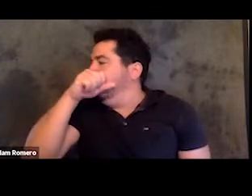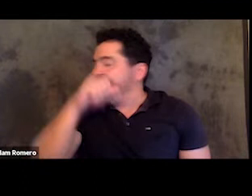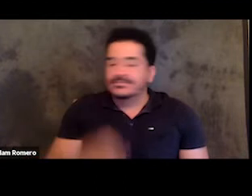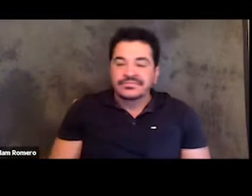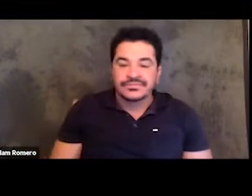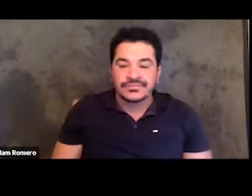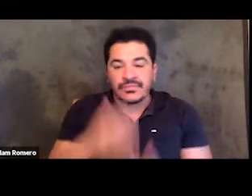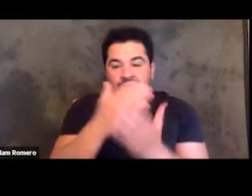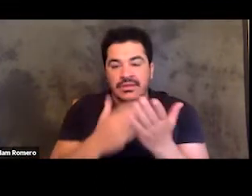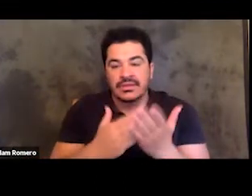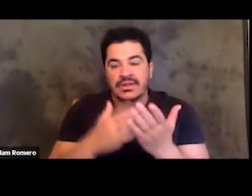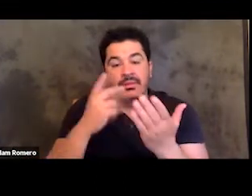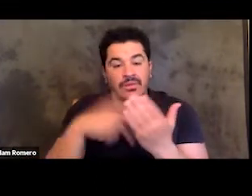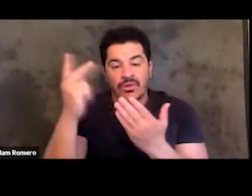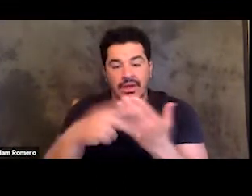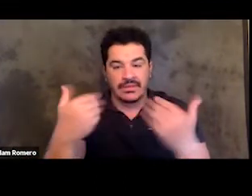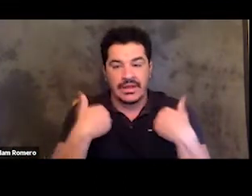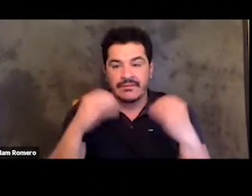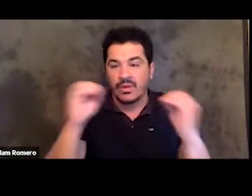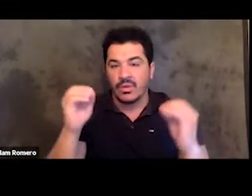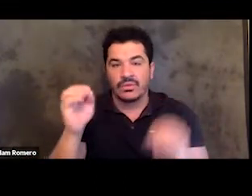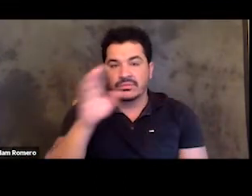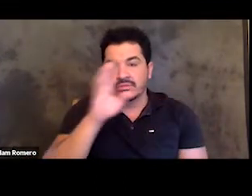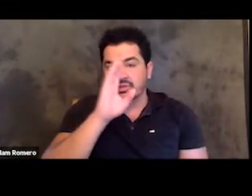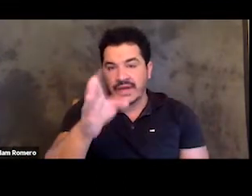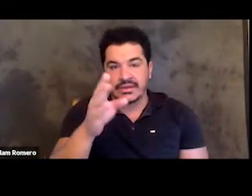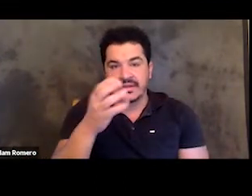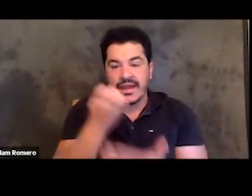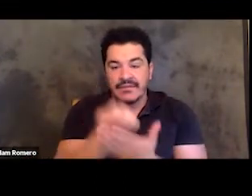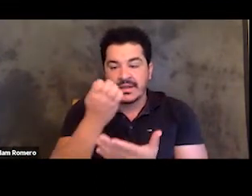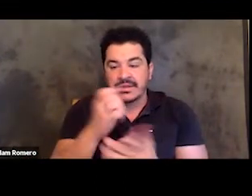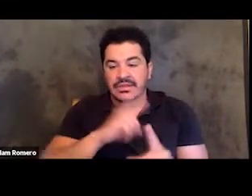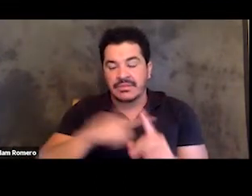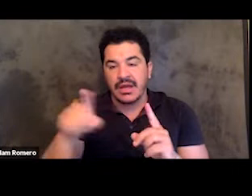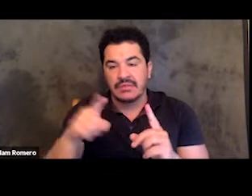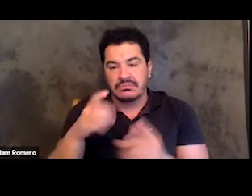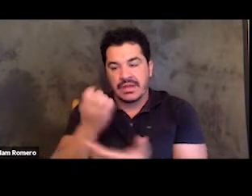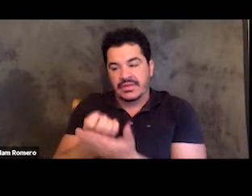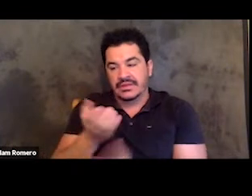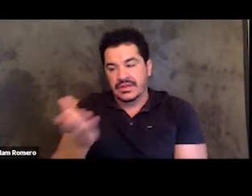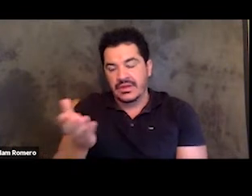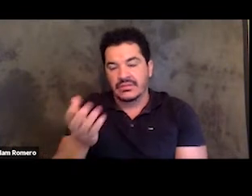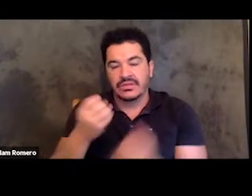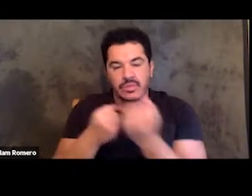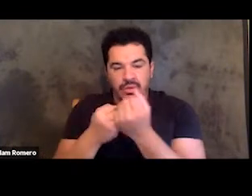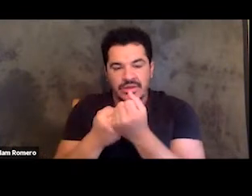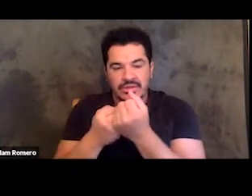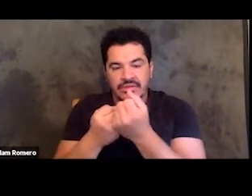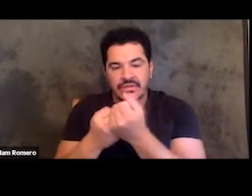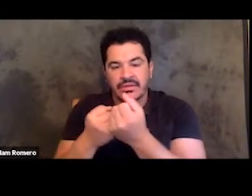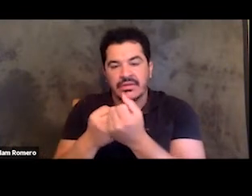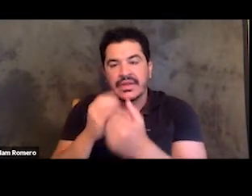there may be no direct evidence, but existing evidence indirectly supports the intervention's theory of change. So it's